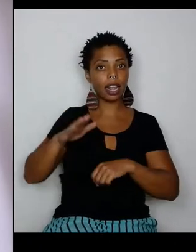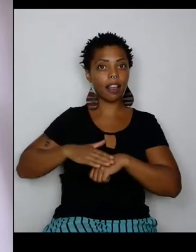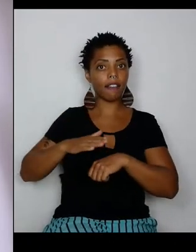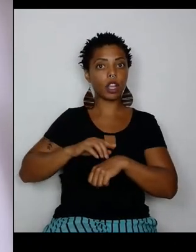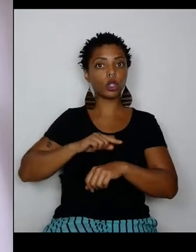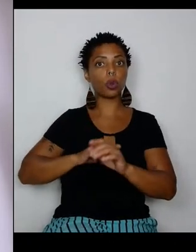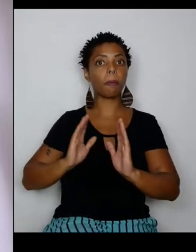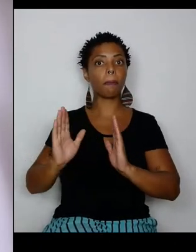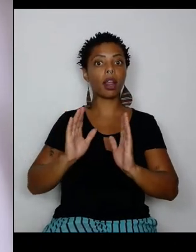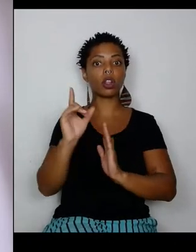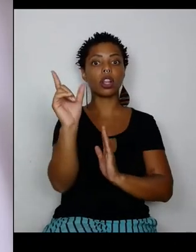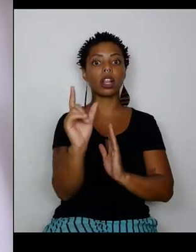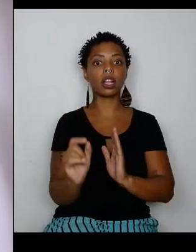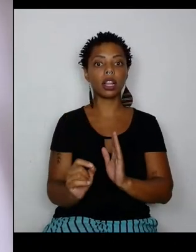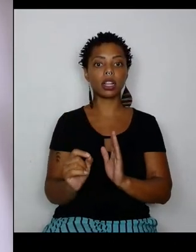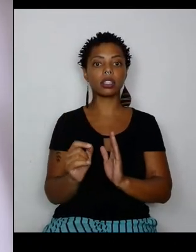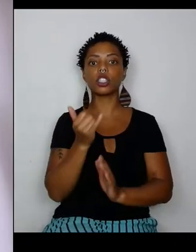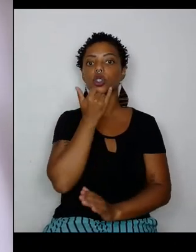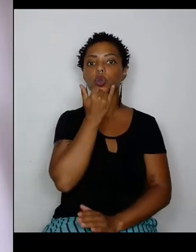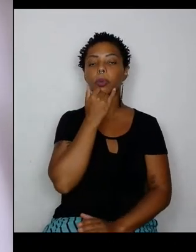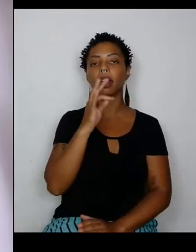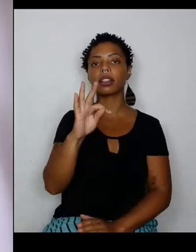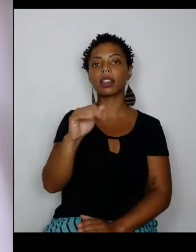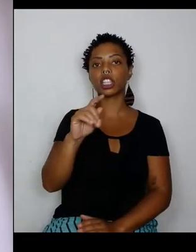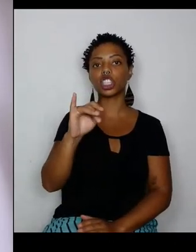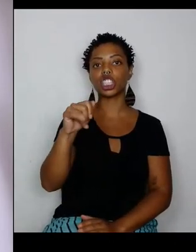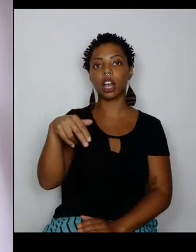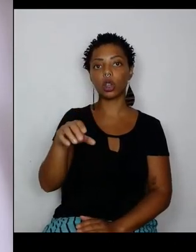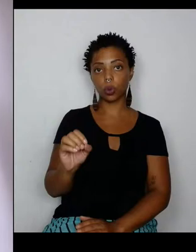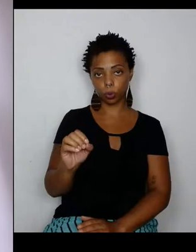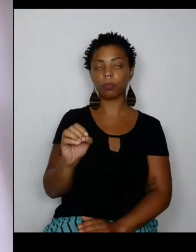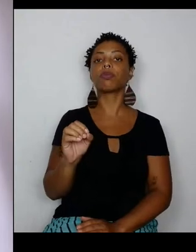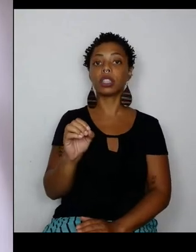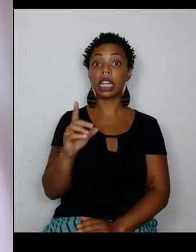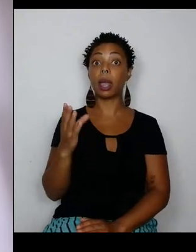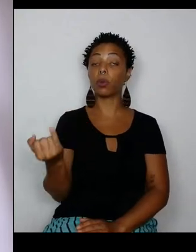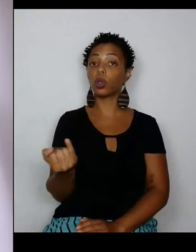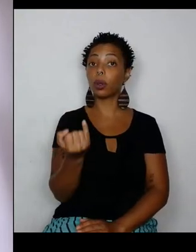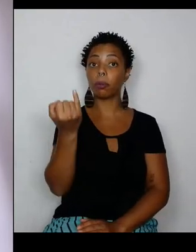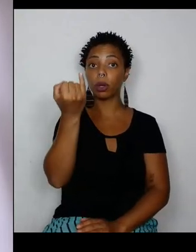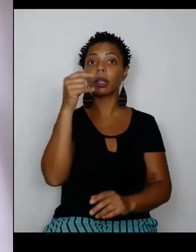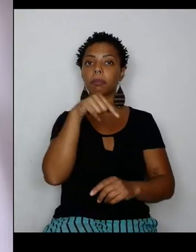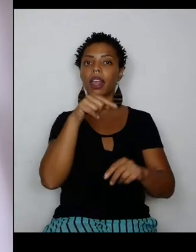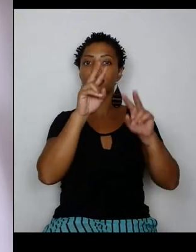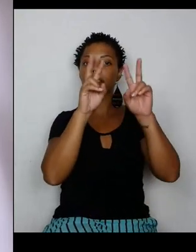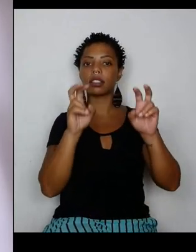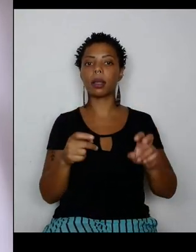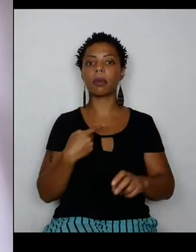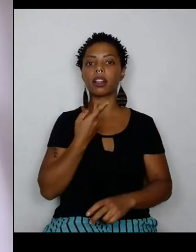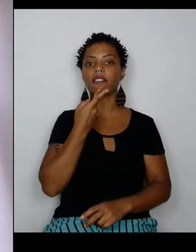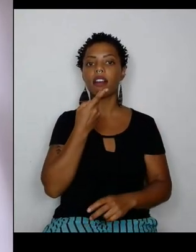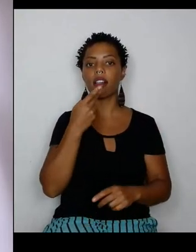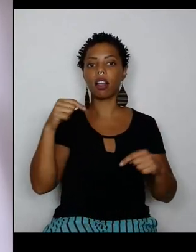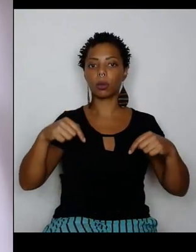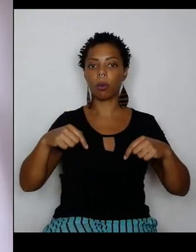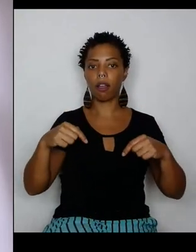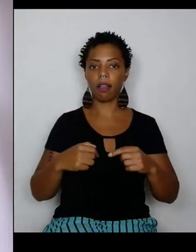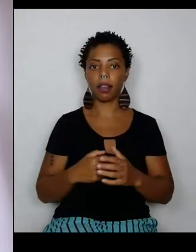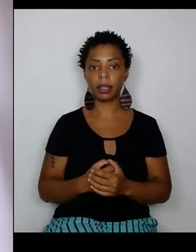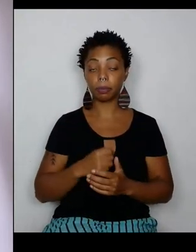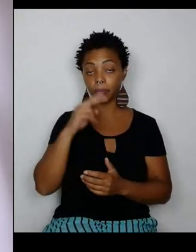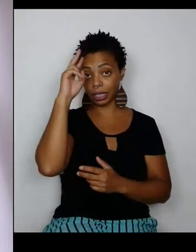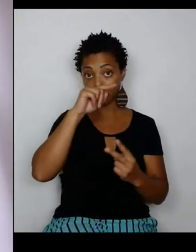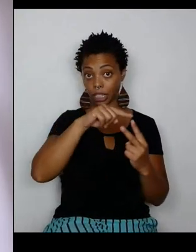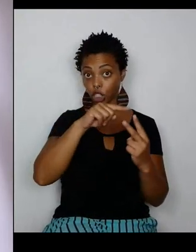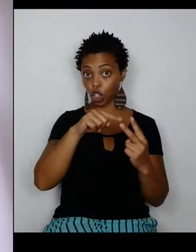this works were produced by the artists in tahiti and are very important